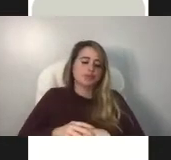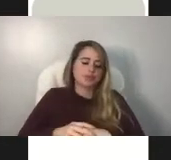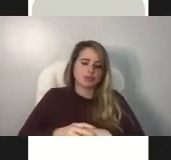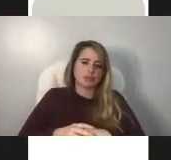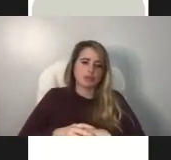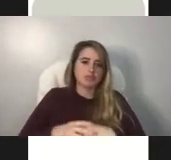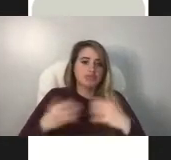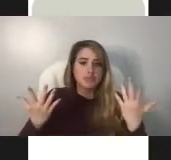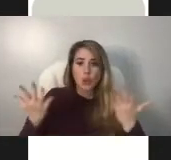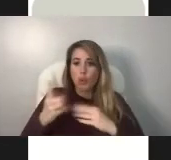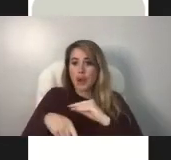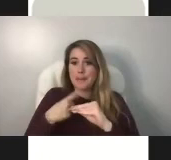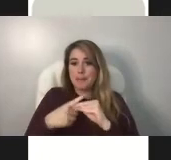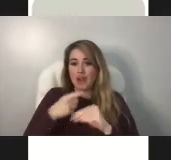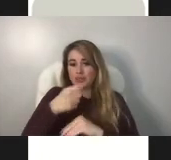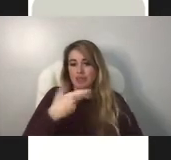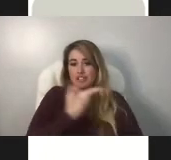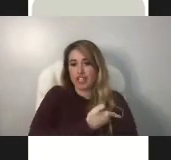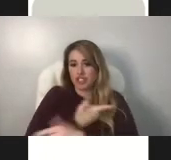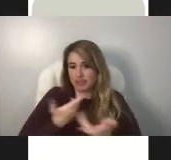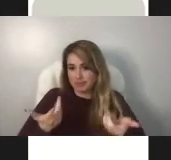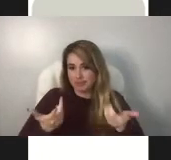what about an option like an injection?